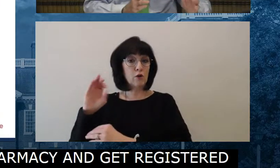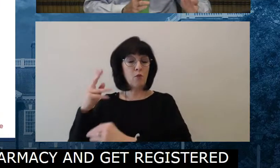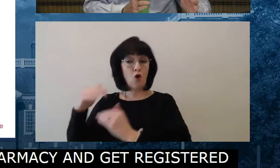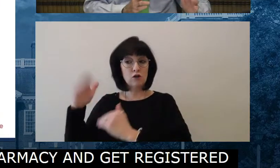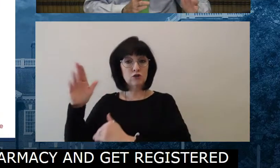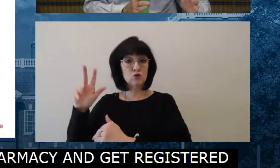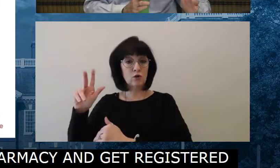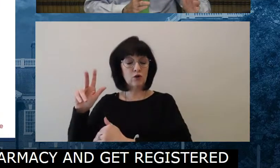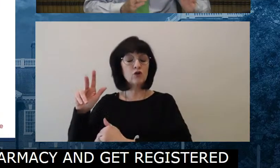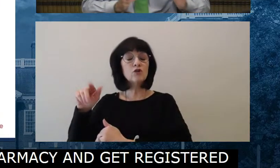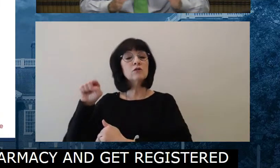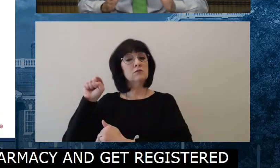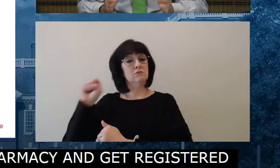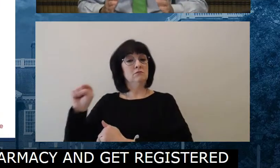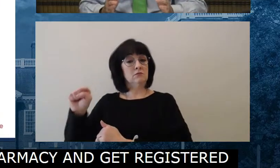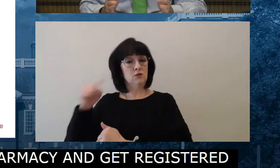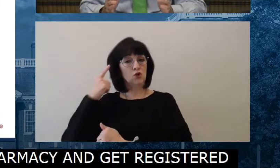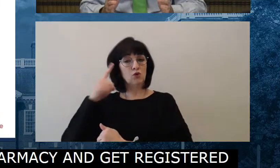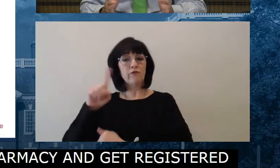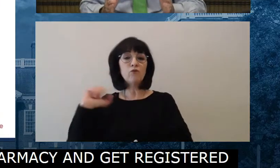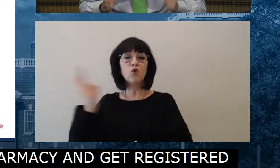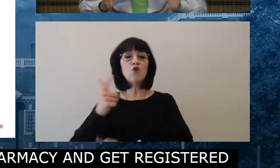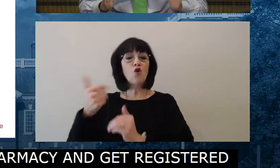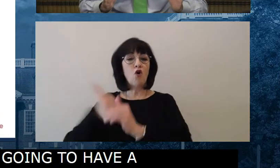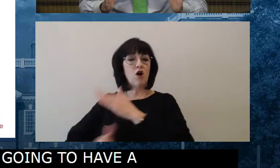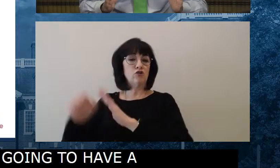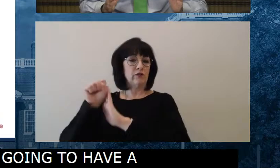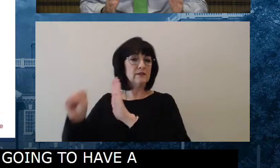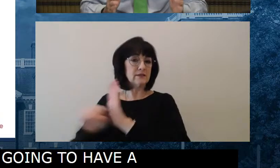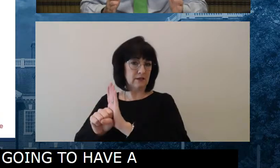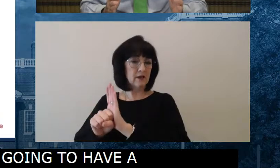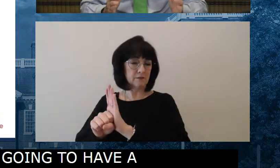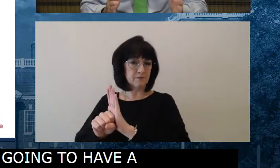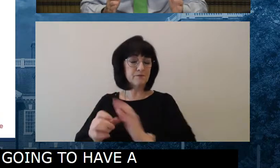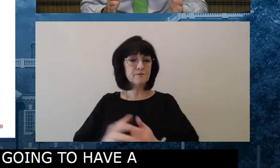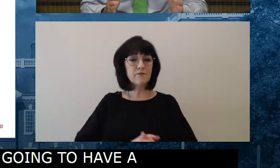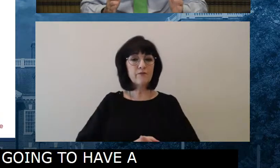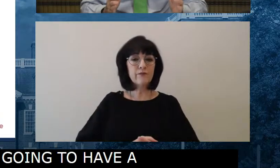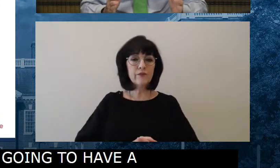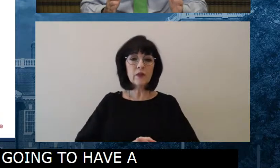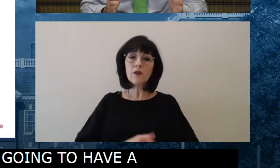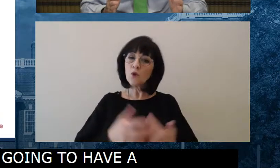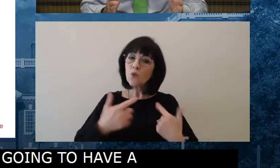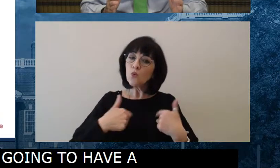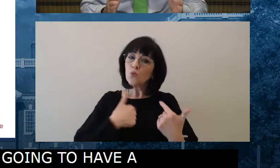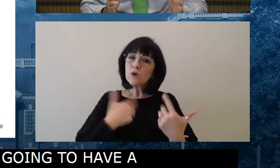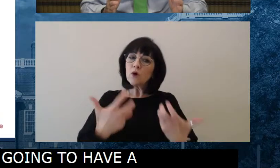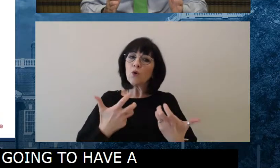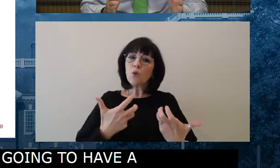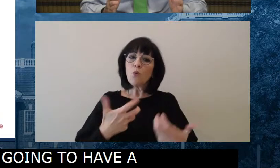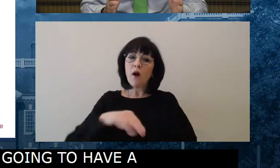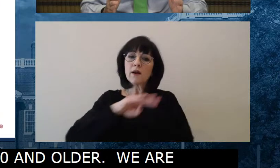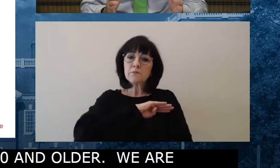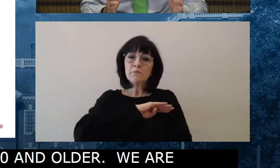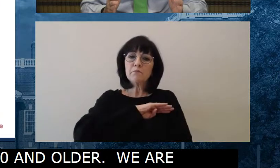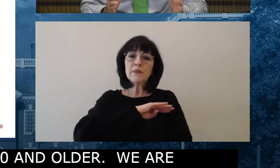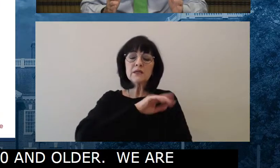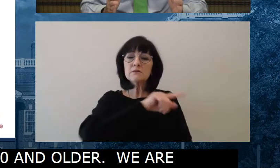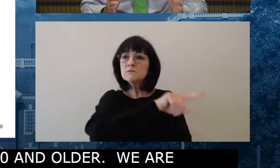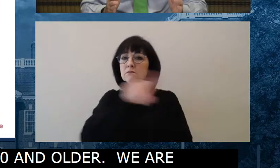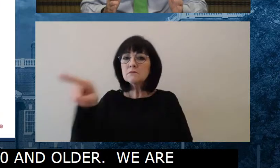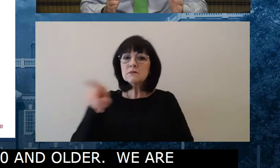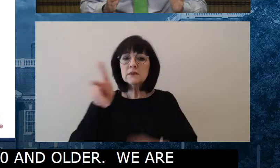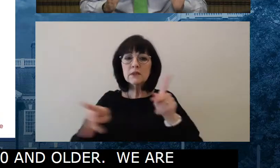our healthcare providers and hospitals on meeting our responsibility to those Delawareans that have